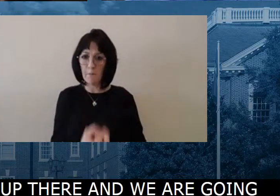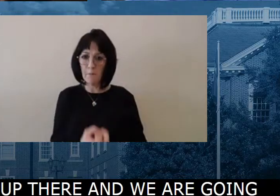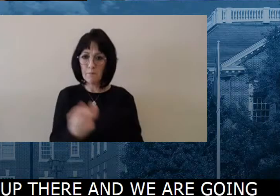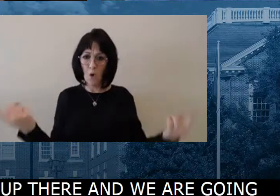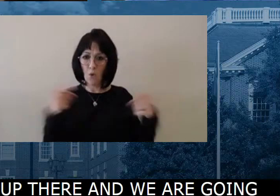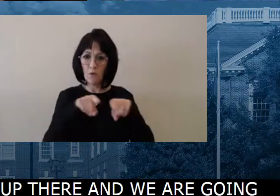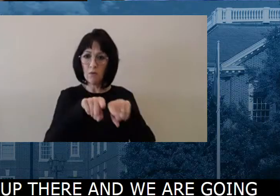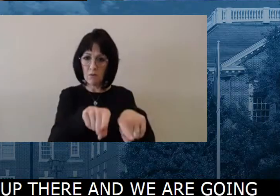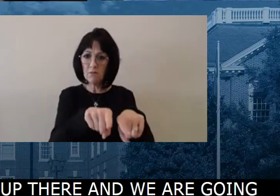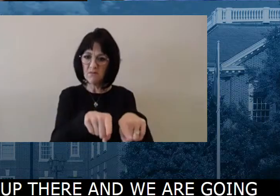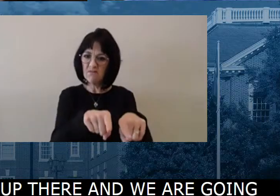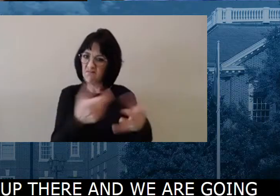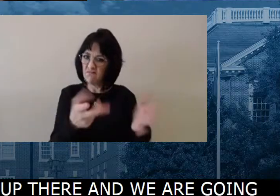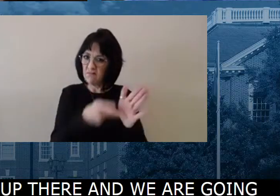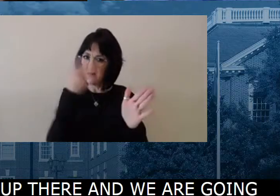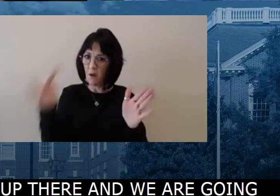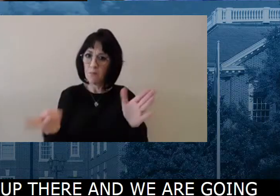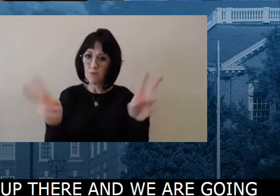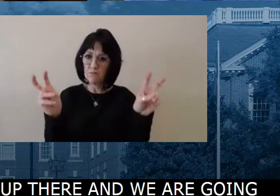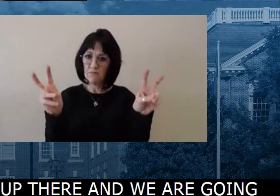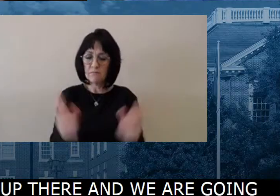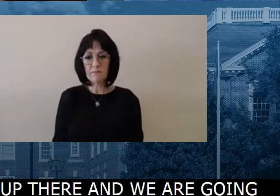sense.